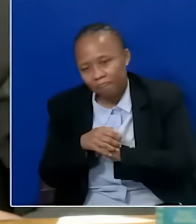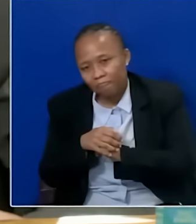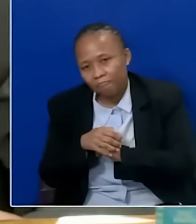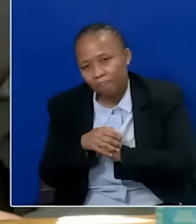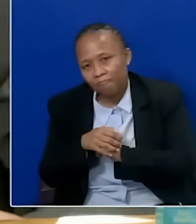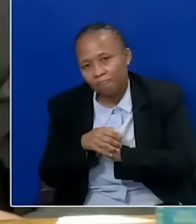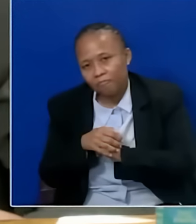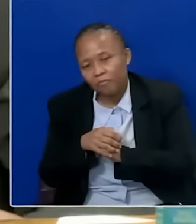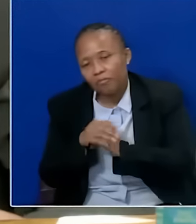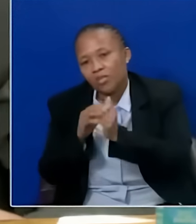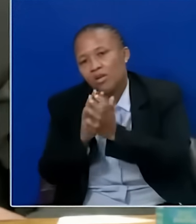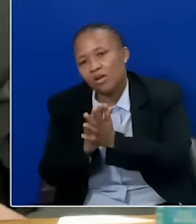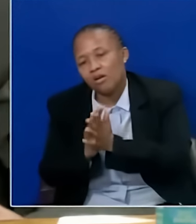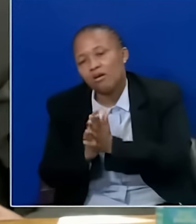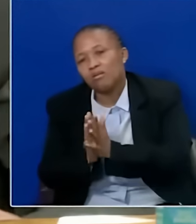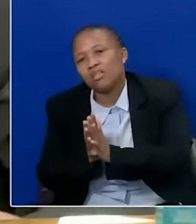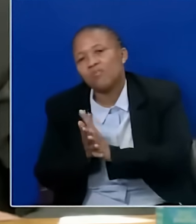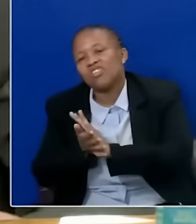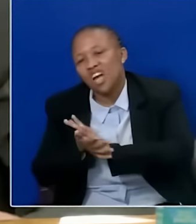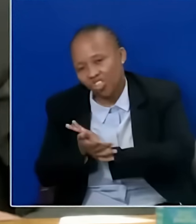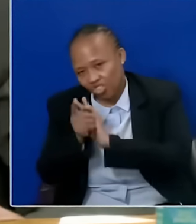not the investigation, but the prosecution.